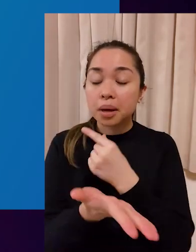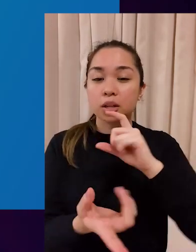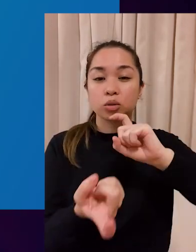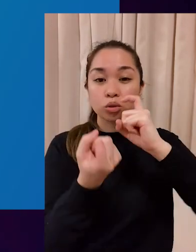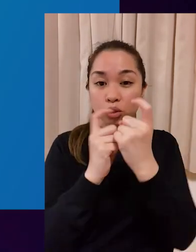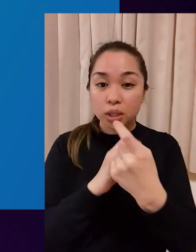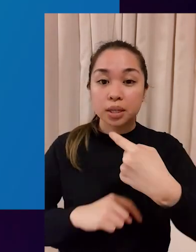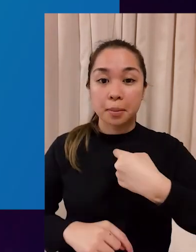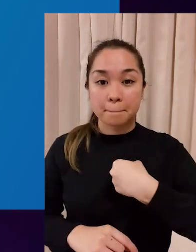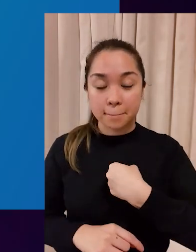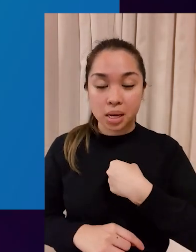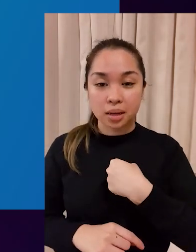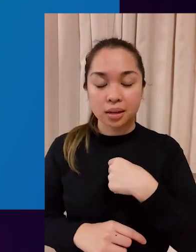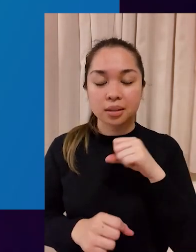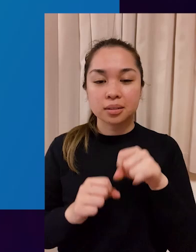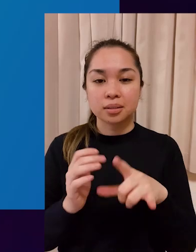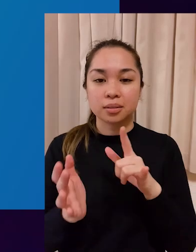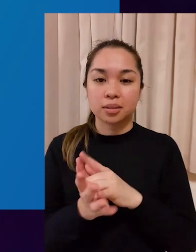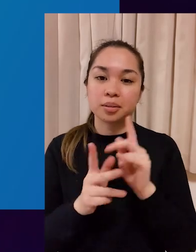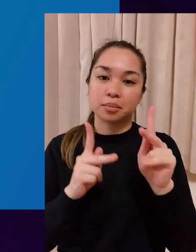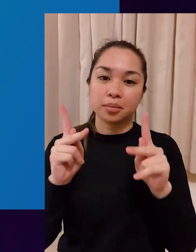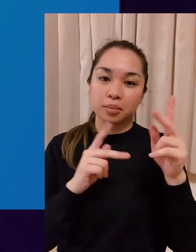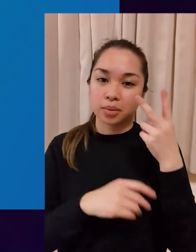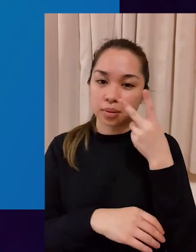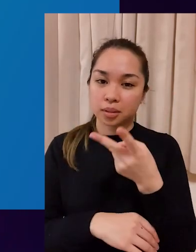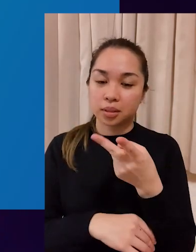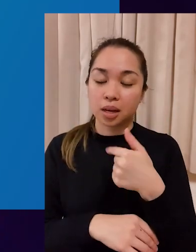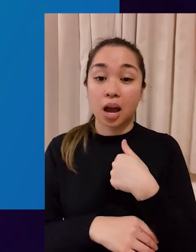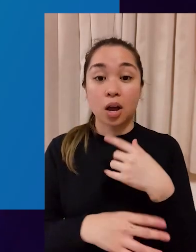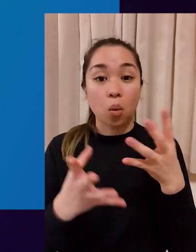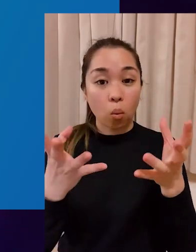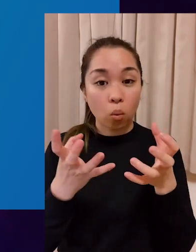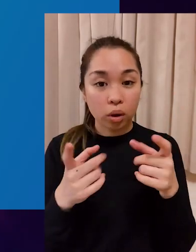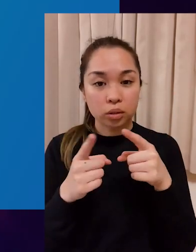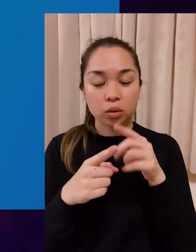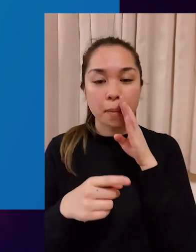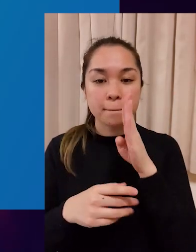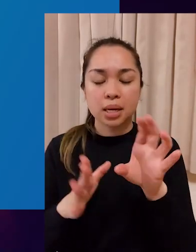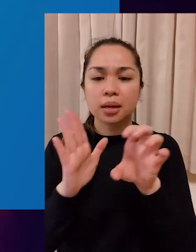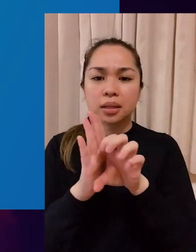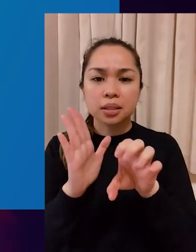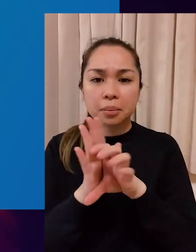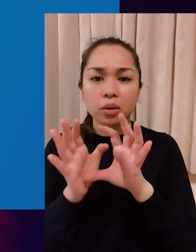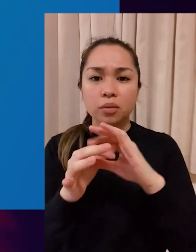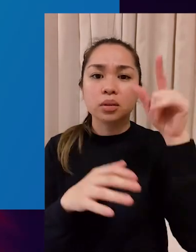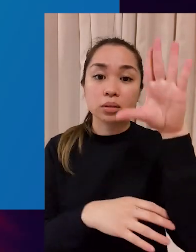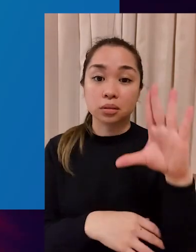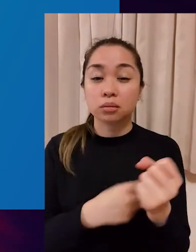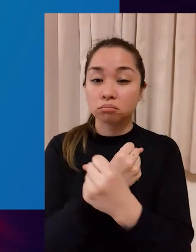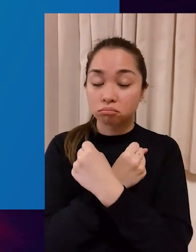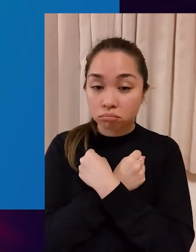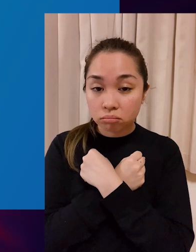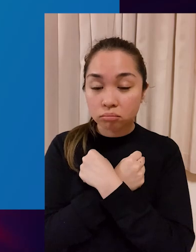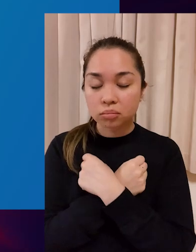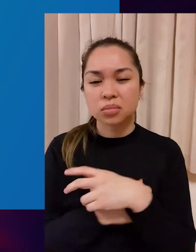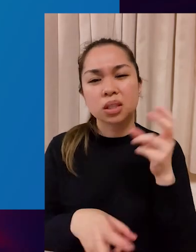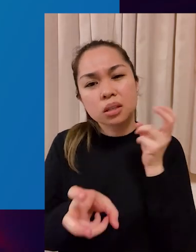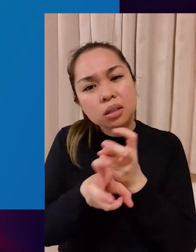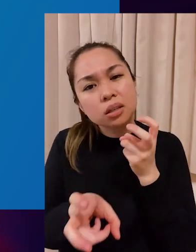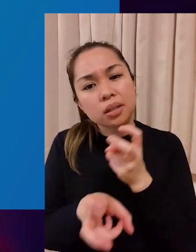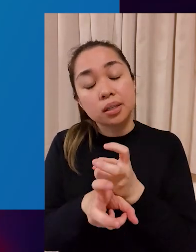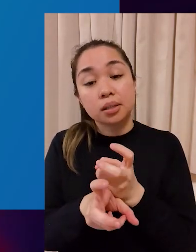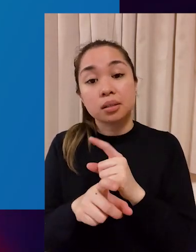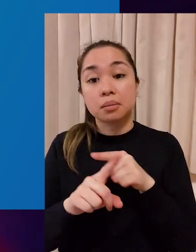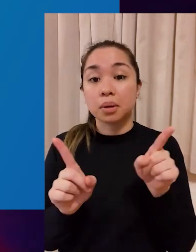would reflect outwardly for His glory. Ako na lang yung maging example ng pagmamahal ni God sa iba, which